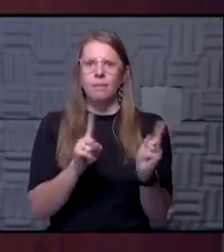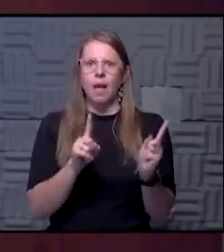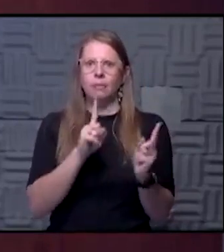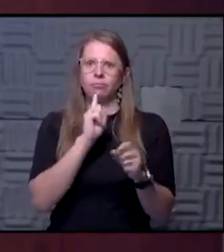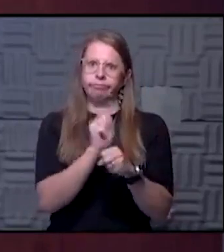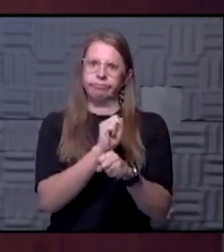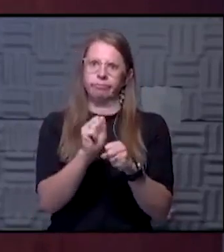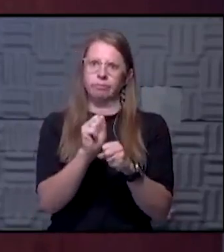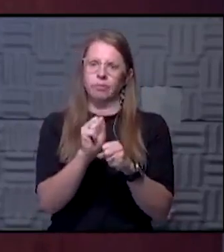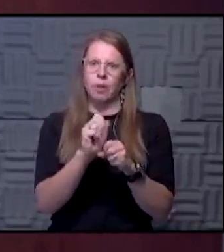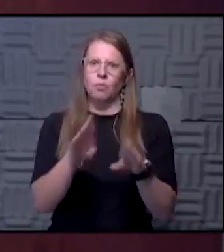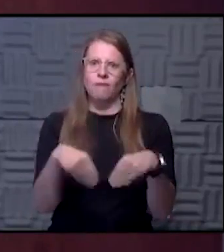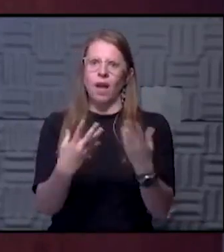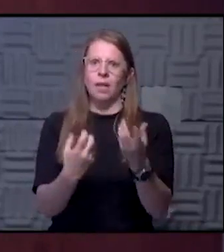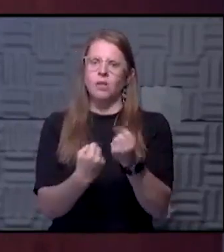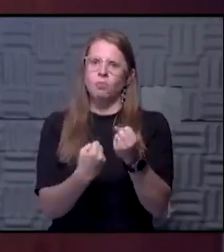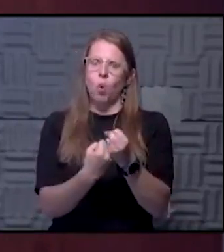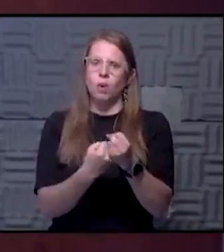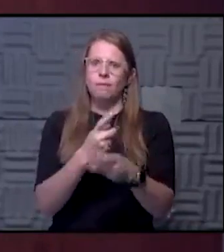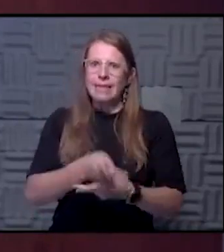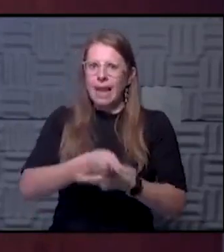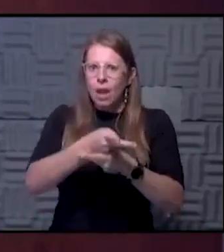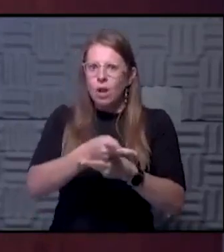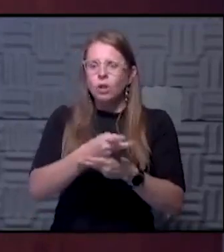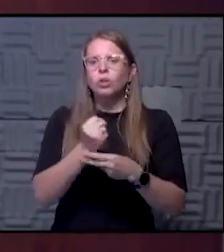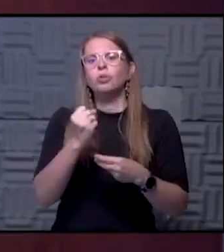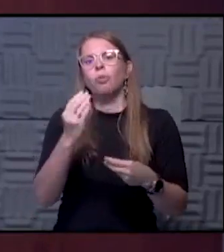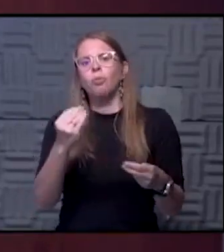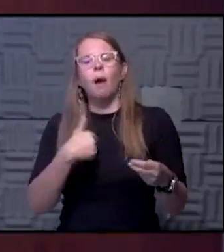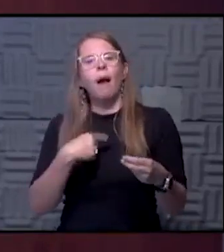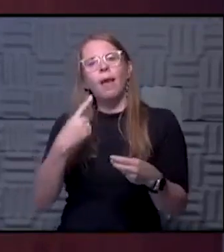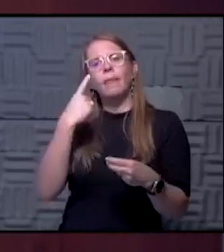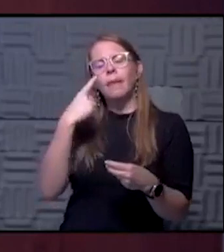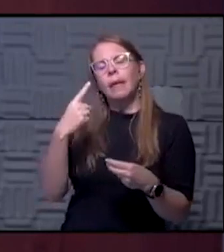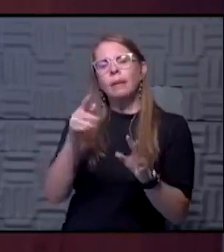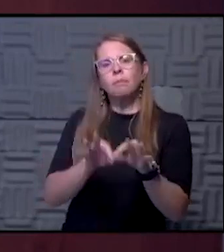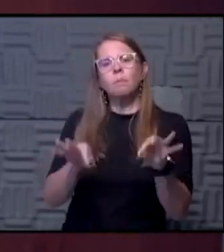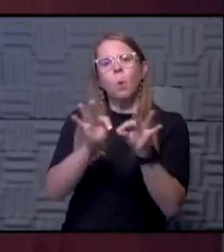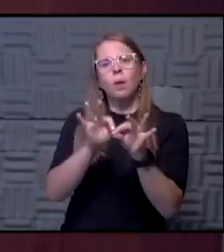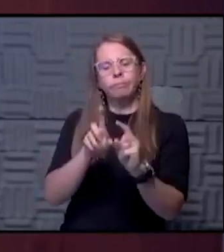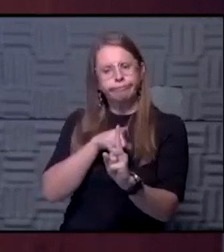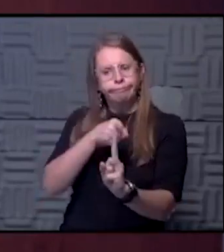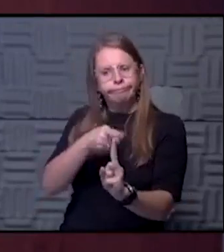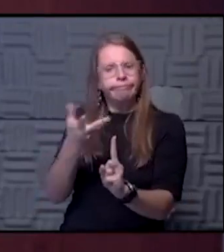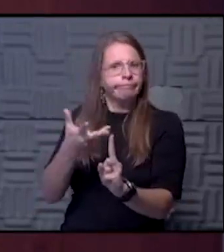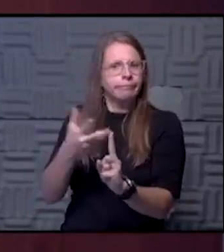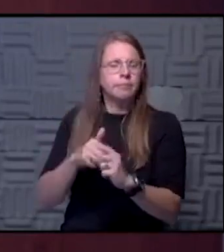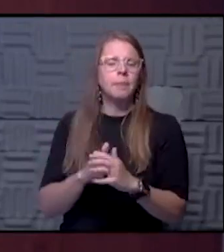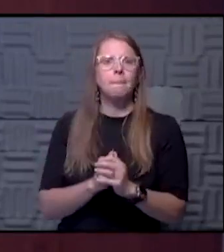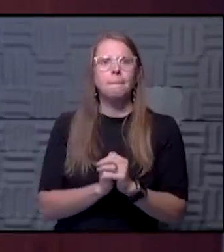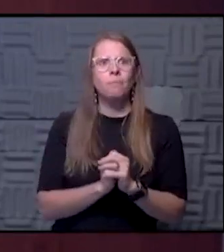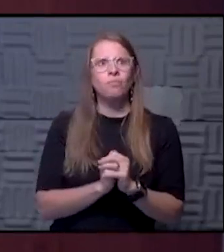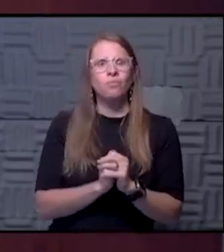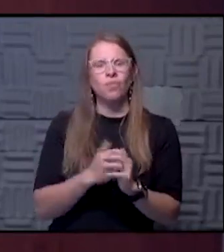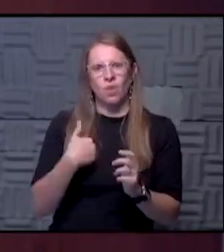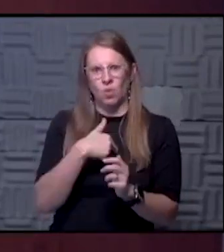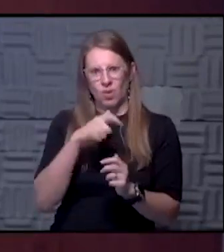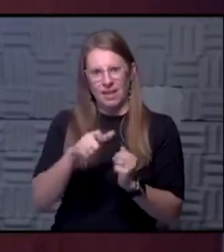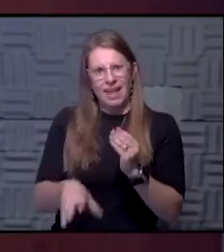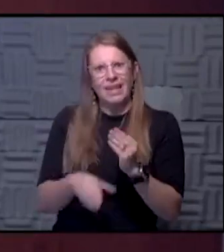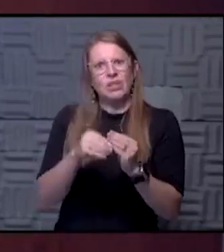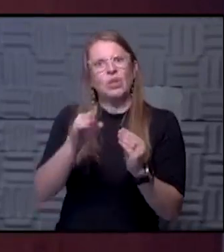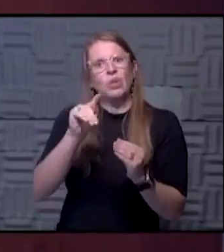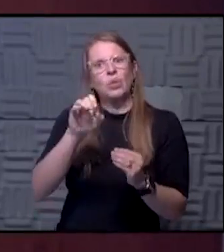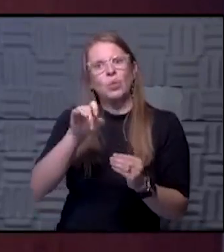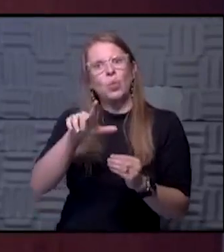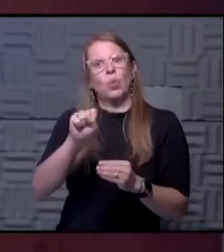just providing supportive care. Yep. And so I think the key message here is that we need some additional tools